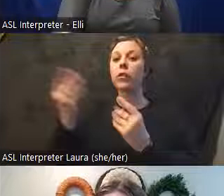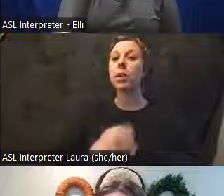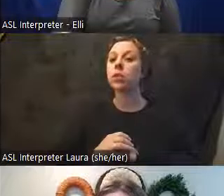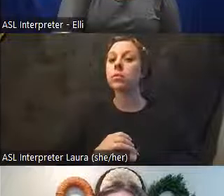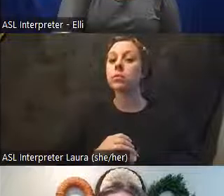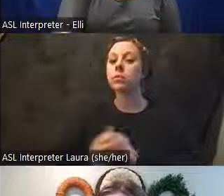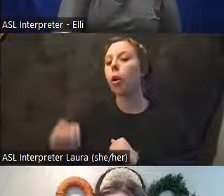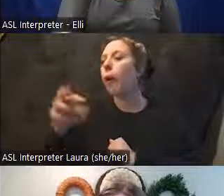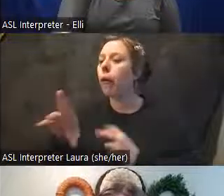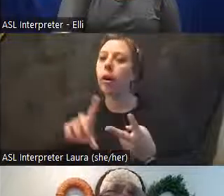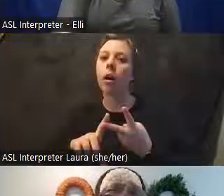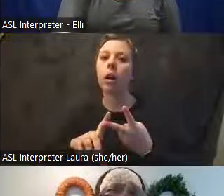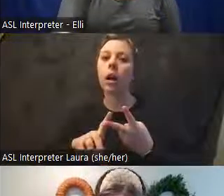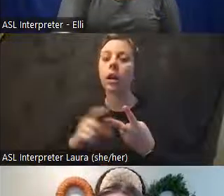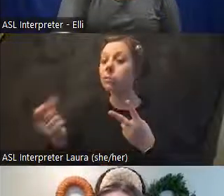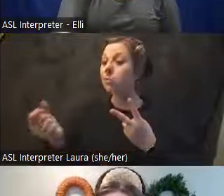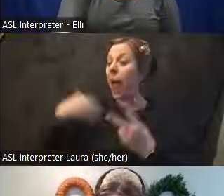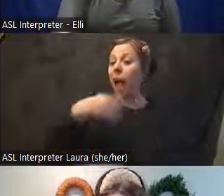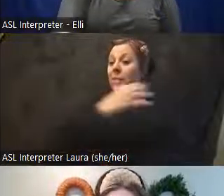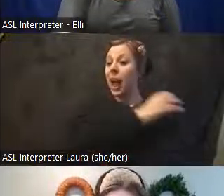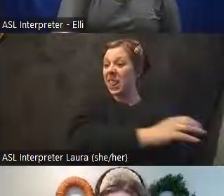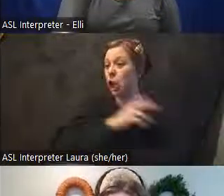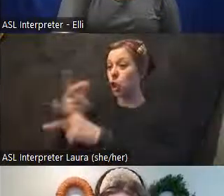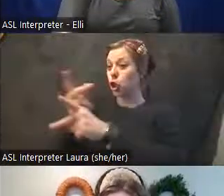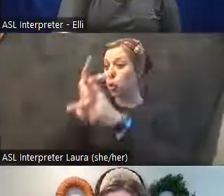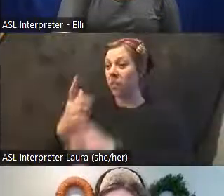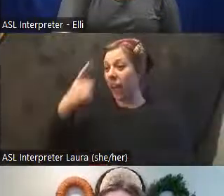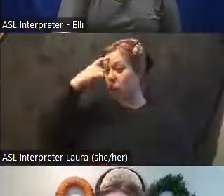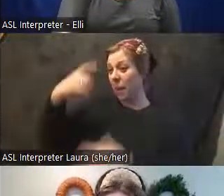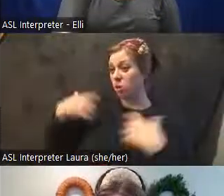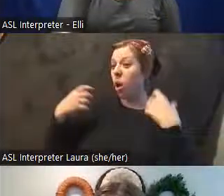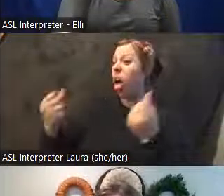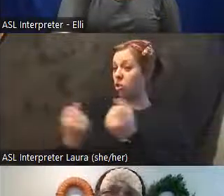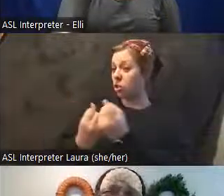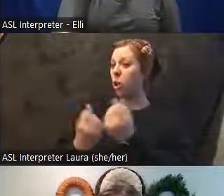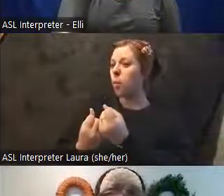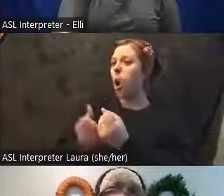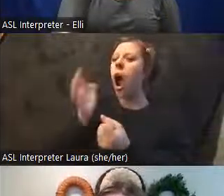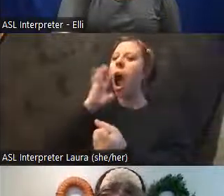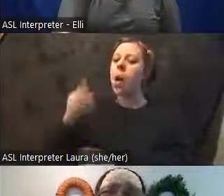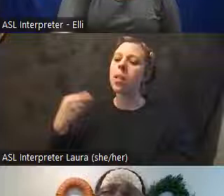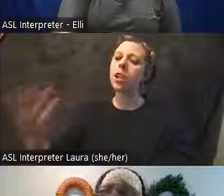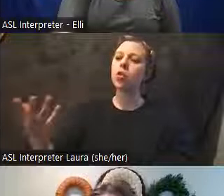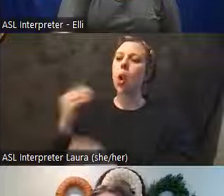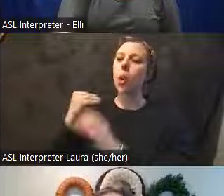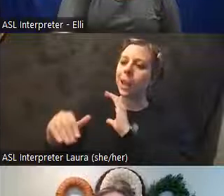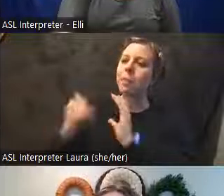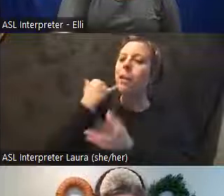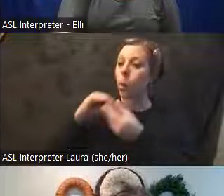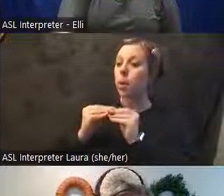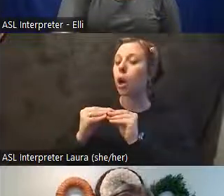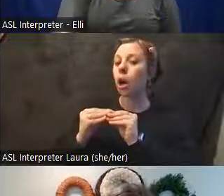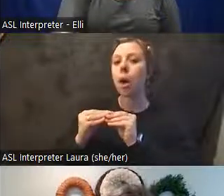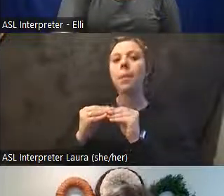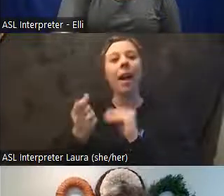clinical supervisor directly, but giving them the option of how they want to opt into services